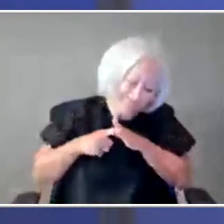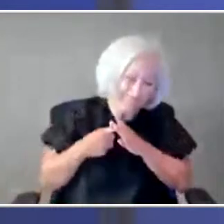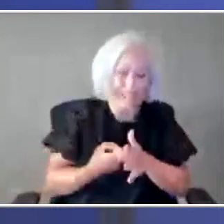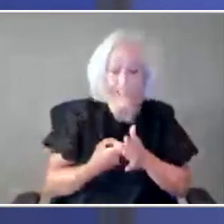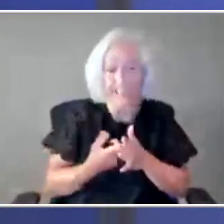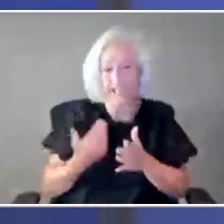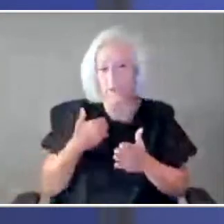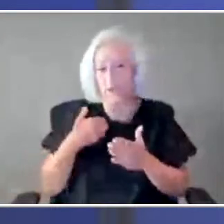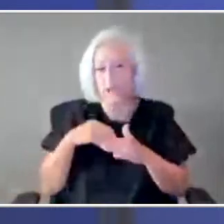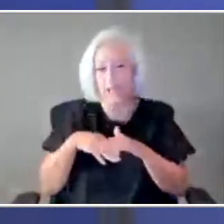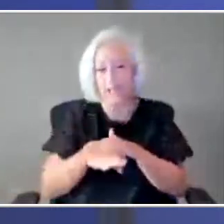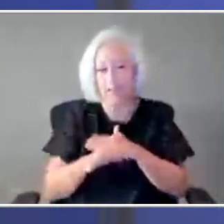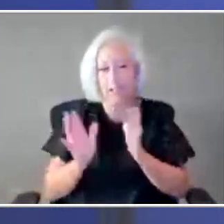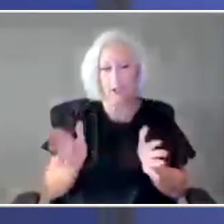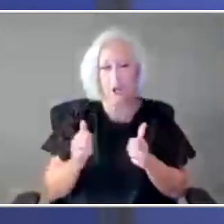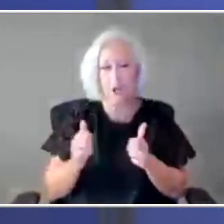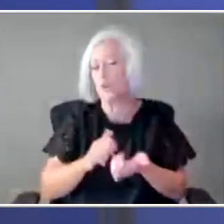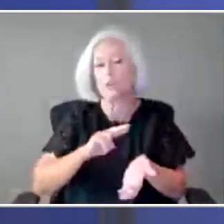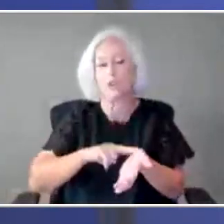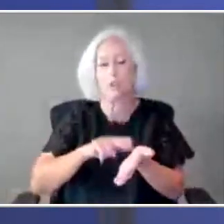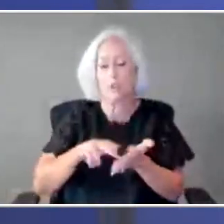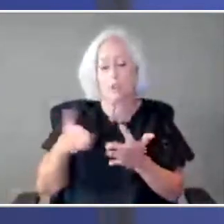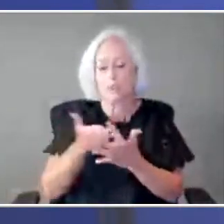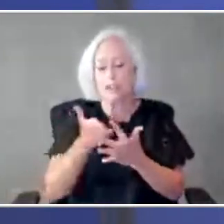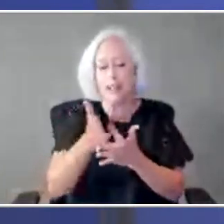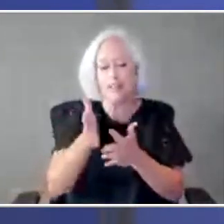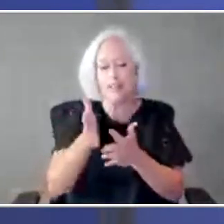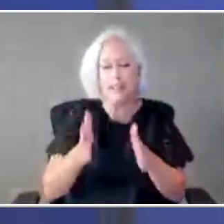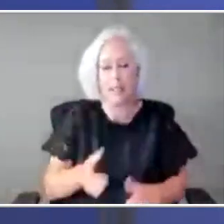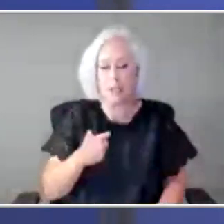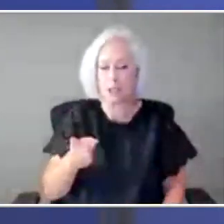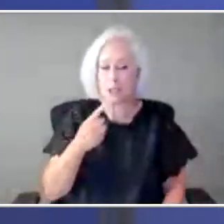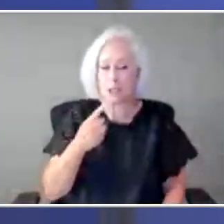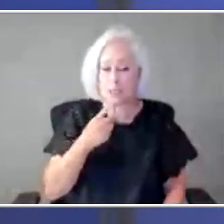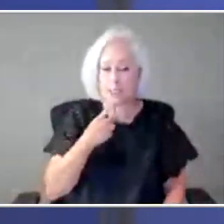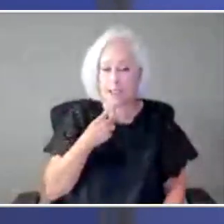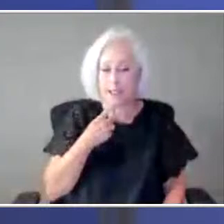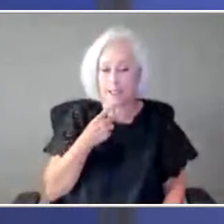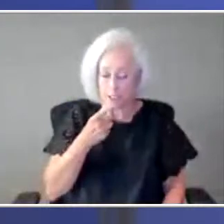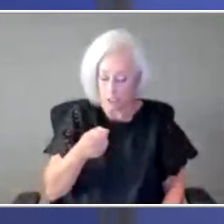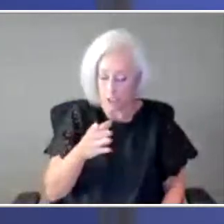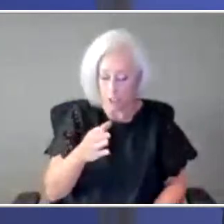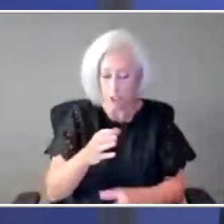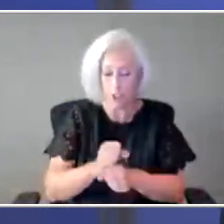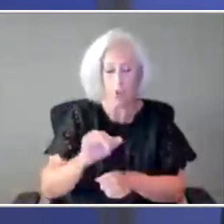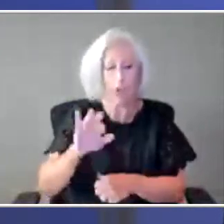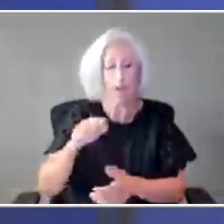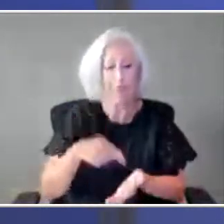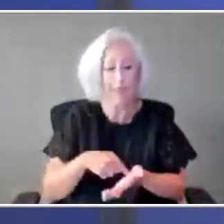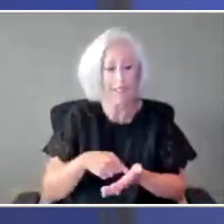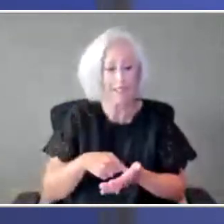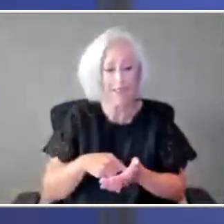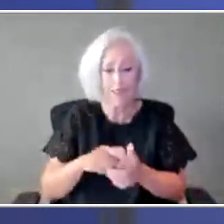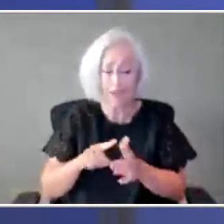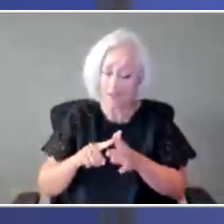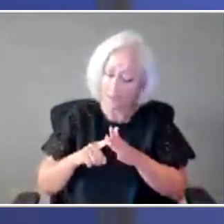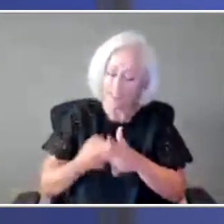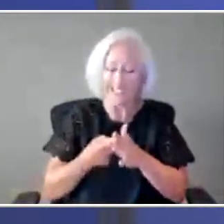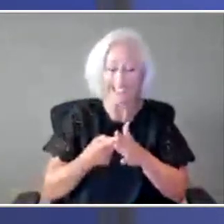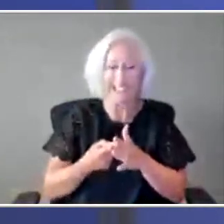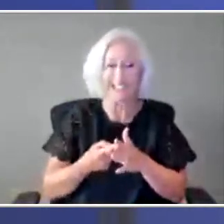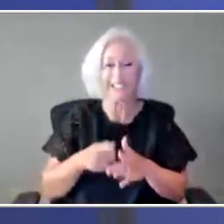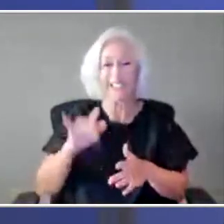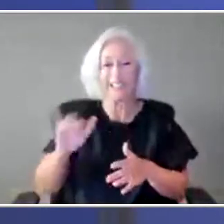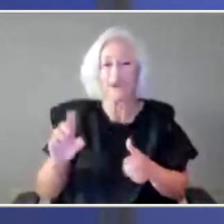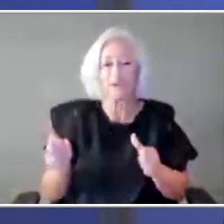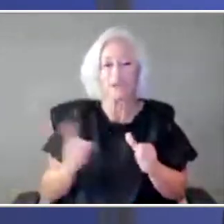to the nurse navigator, she said, I've got this. I got you. From the very get-go. And that was the first